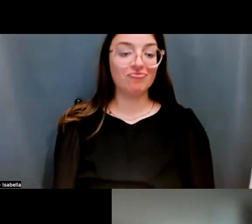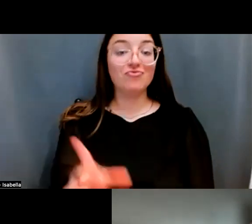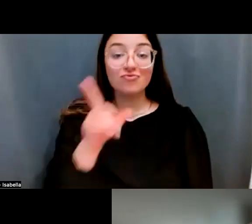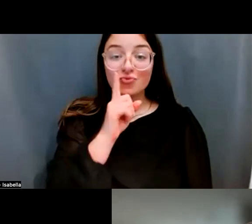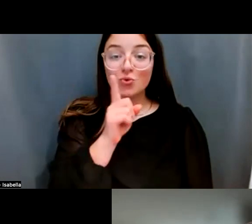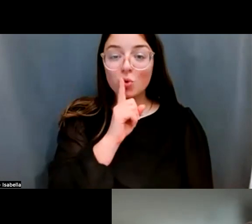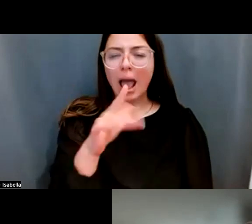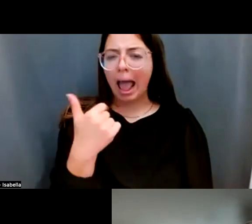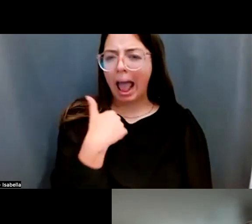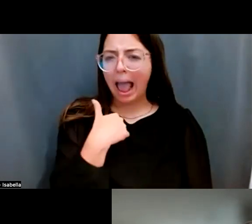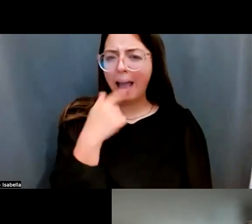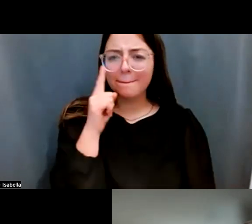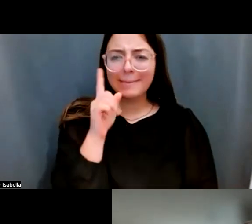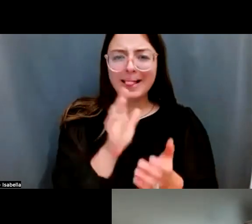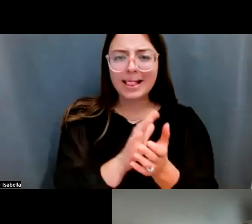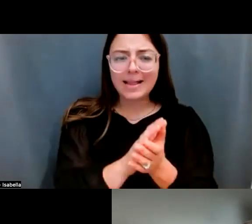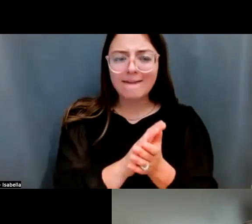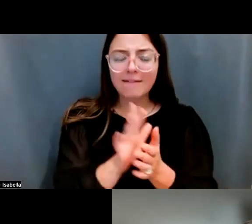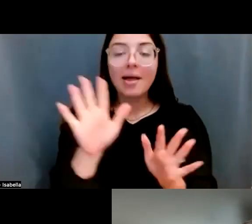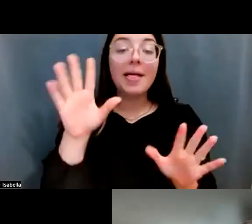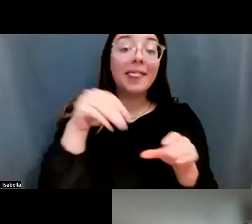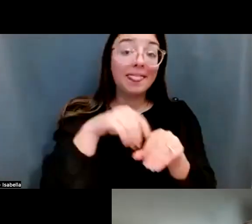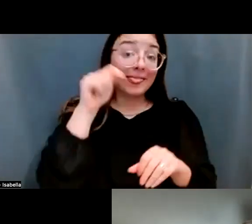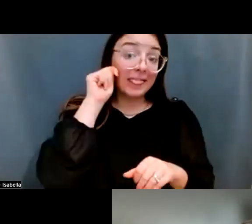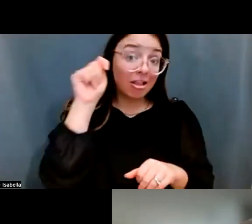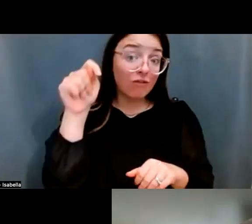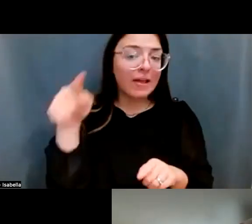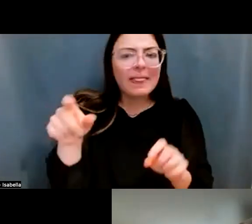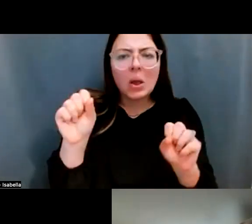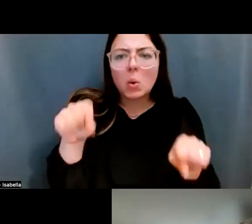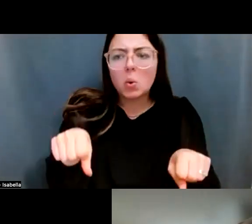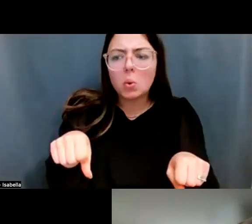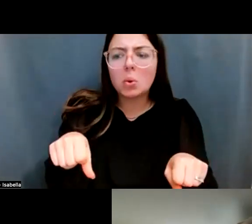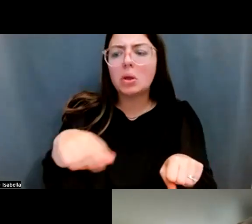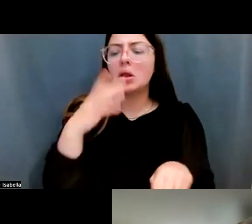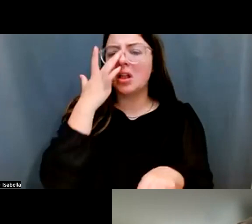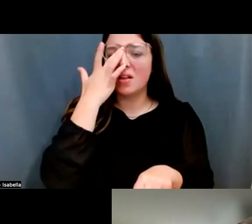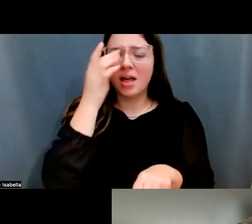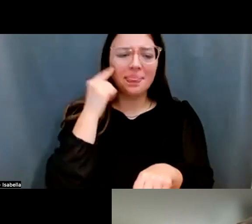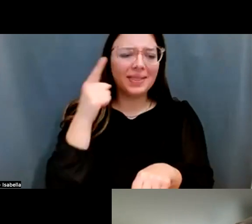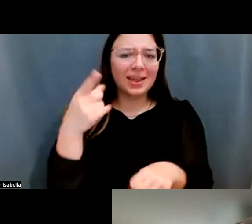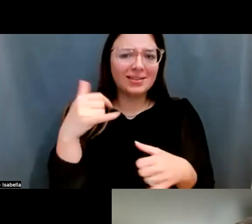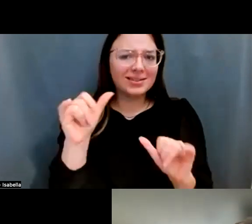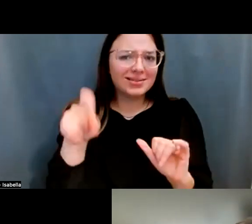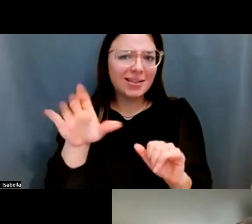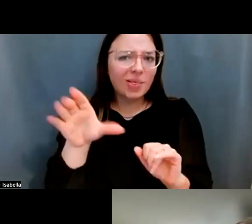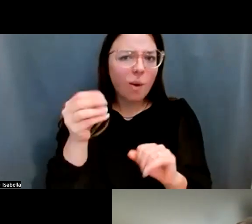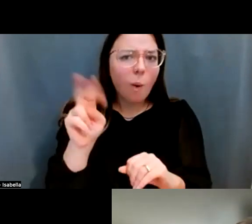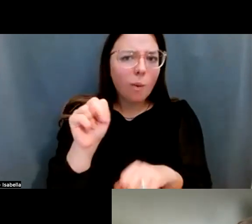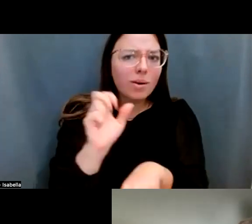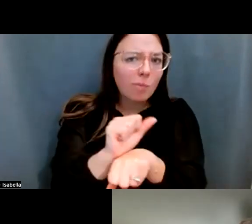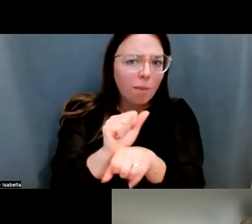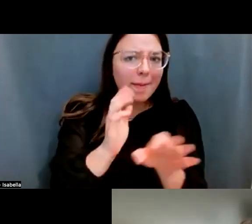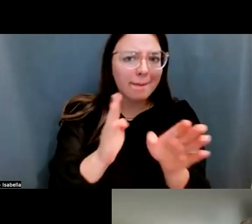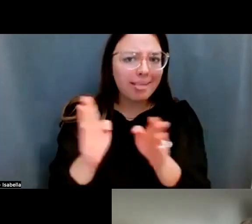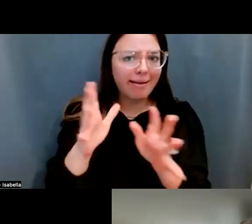I believe that theoretically they could. I mean, I think DRS would still need their own employment plan updated in their